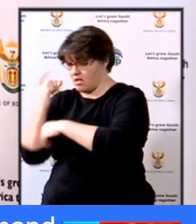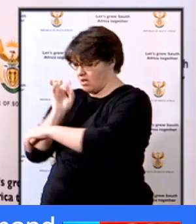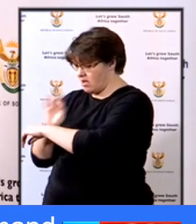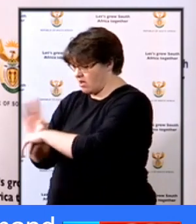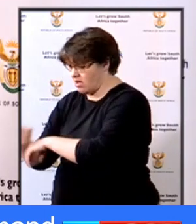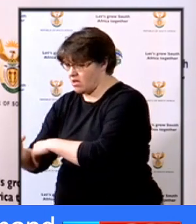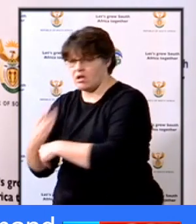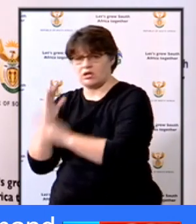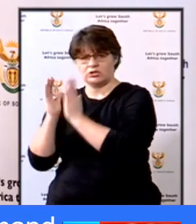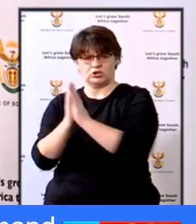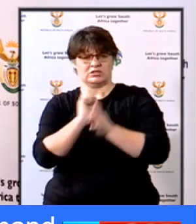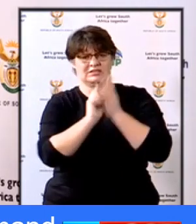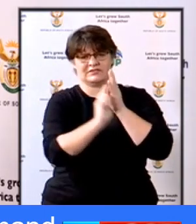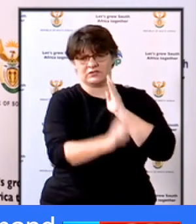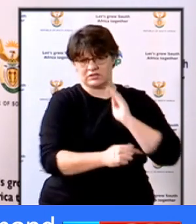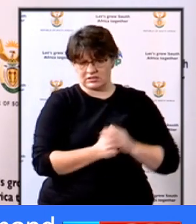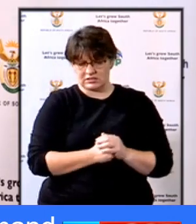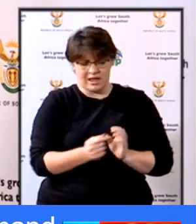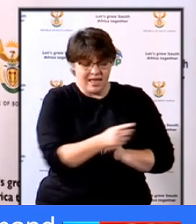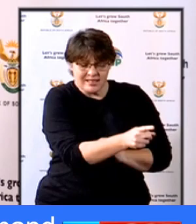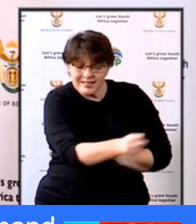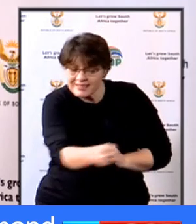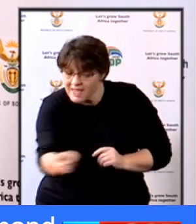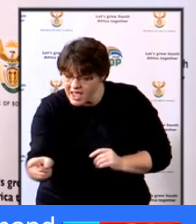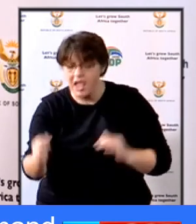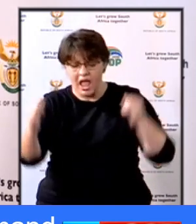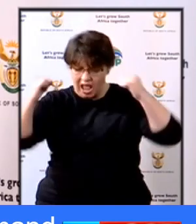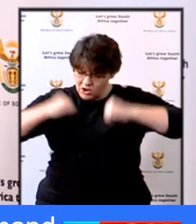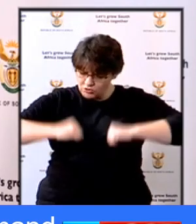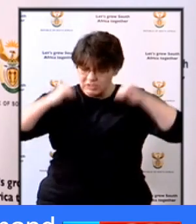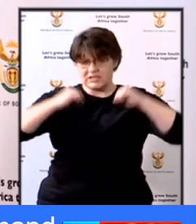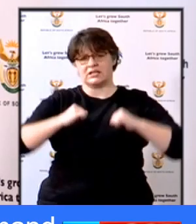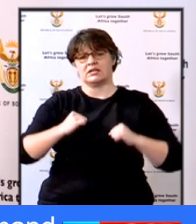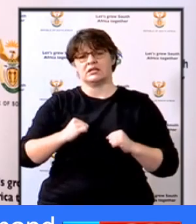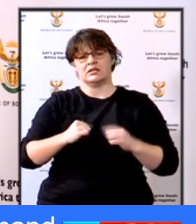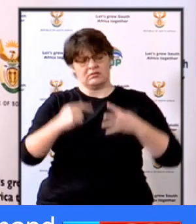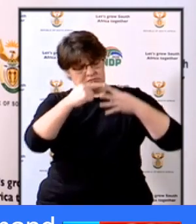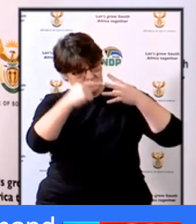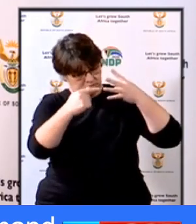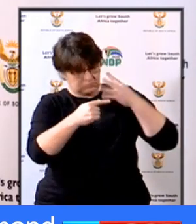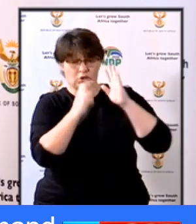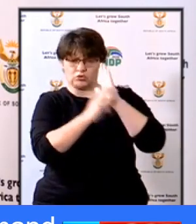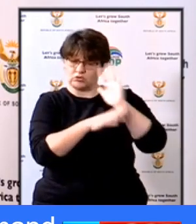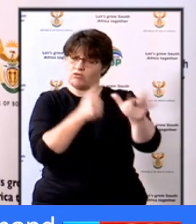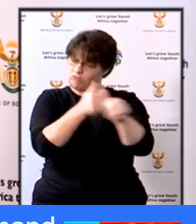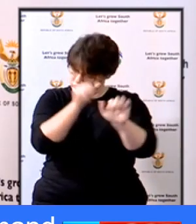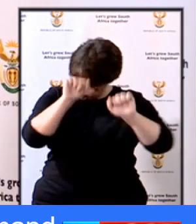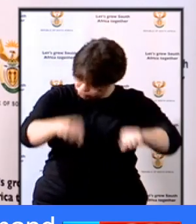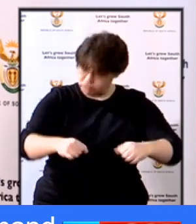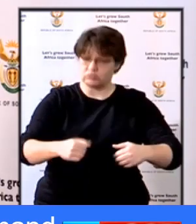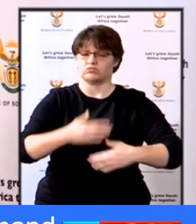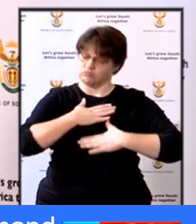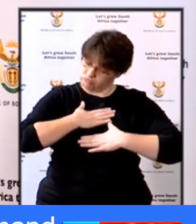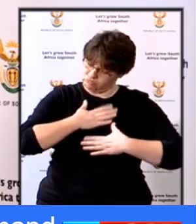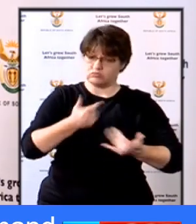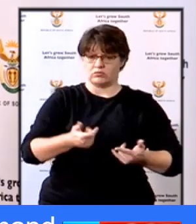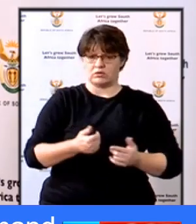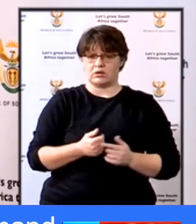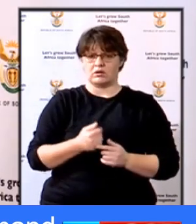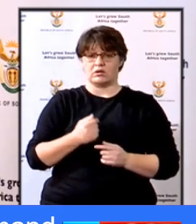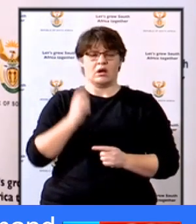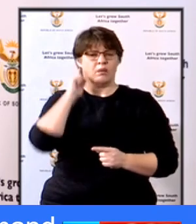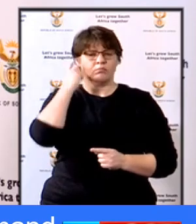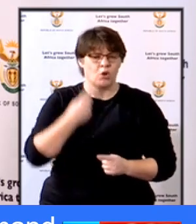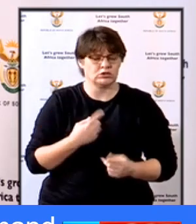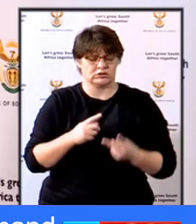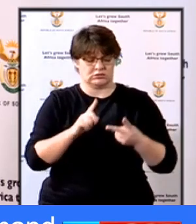with the churches. They have agreed, by the way, to all these measures, that you won't have a synagogue, you won't have a